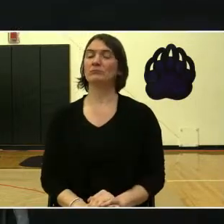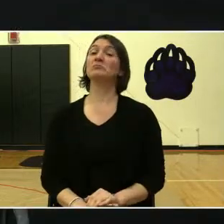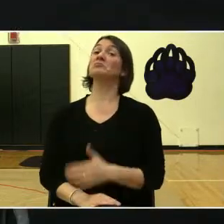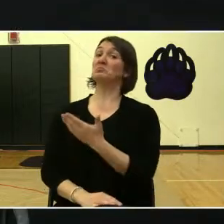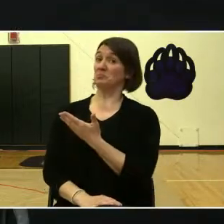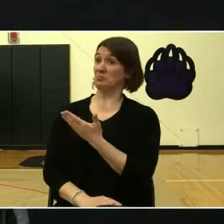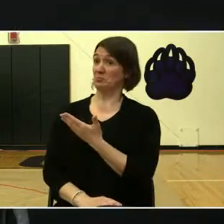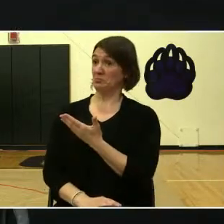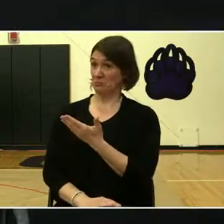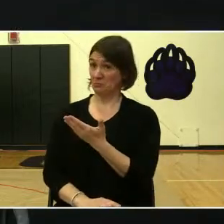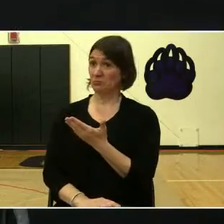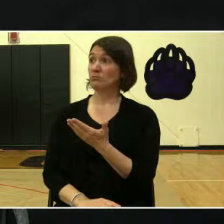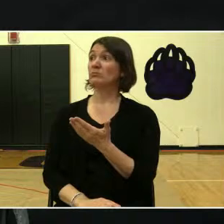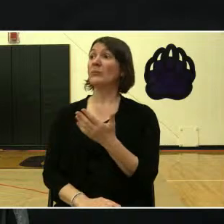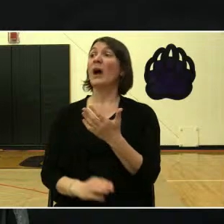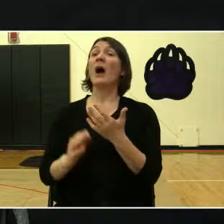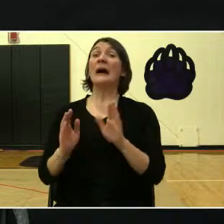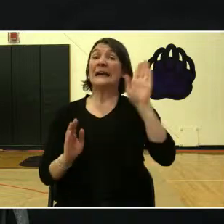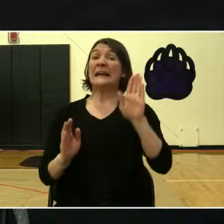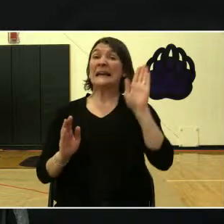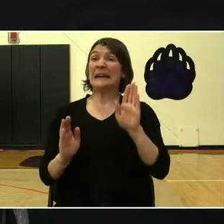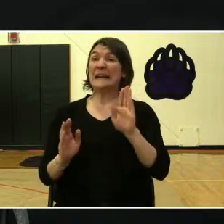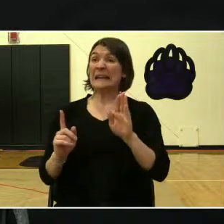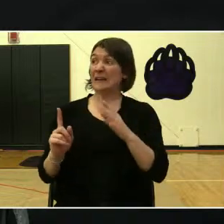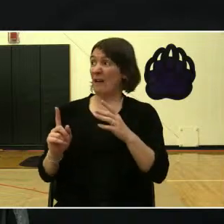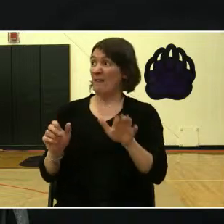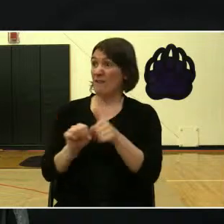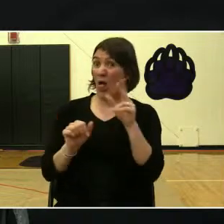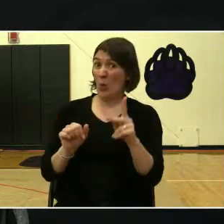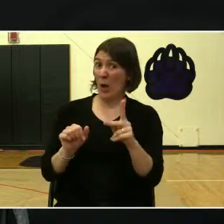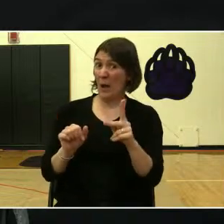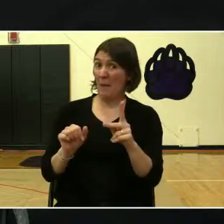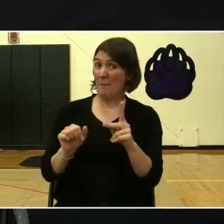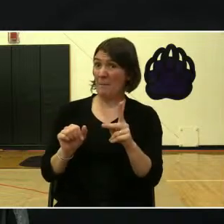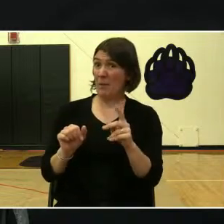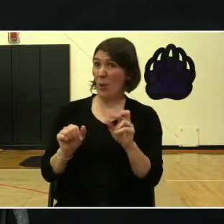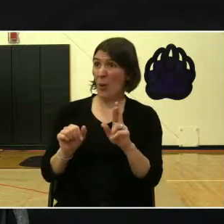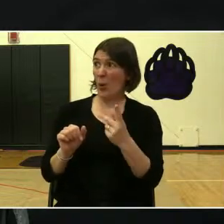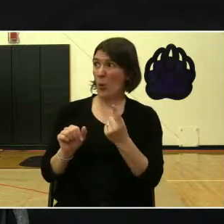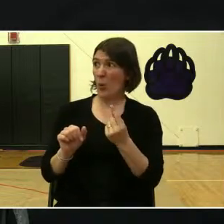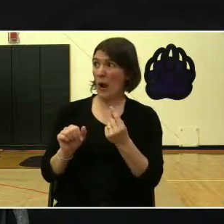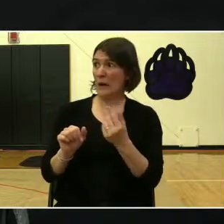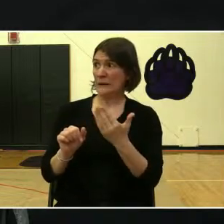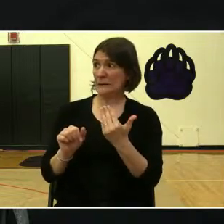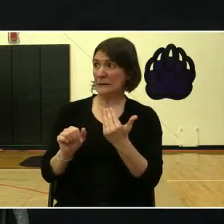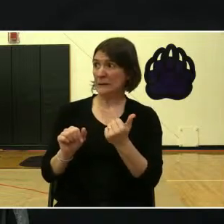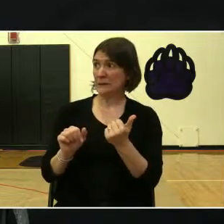a member wouldn't be heard for a second time but Mr Lane if you're following up on your inquiry please